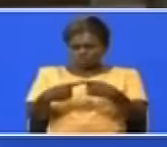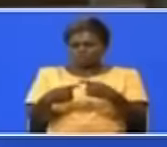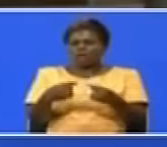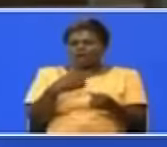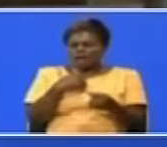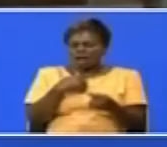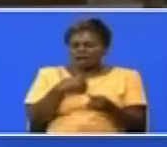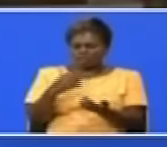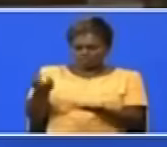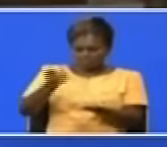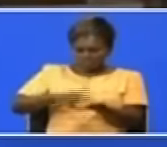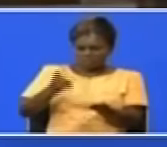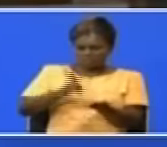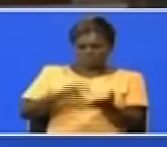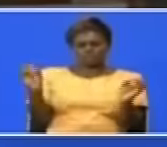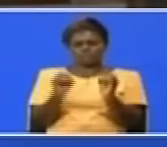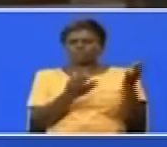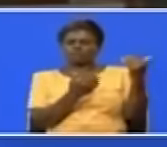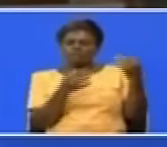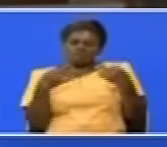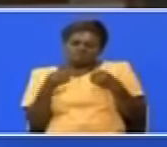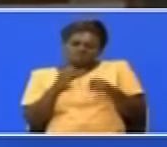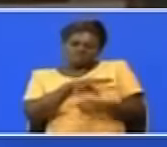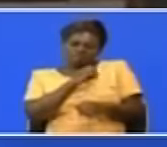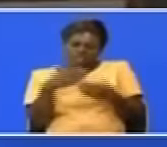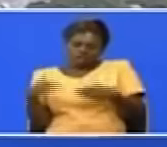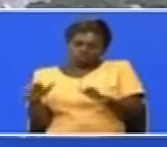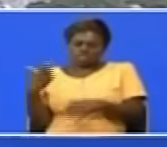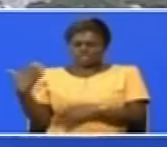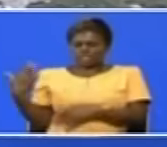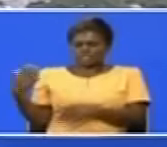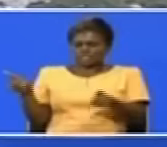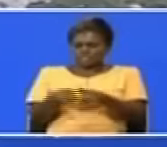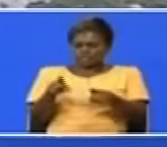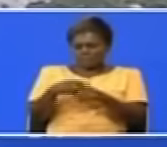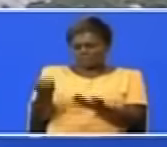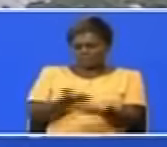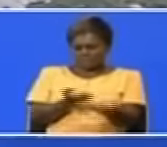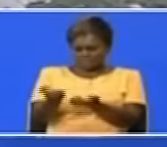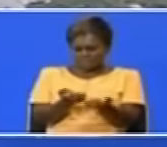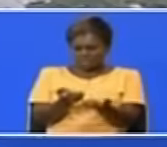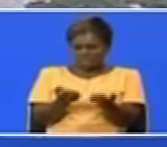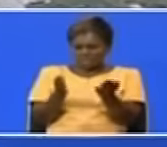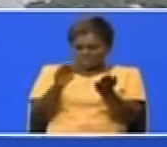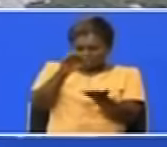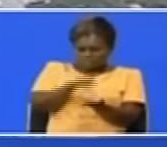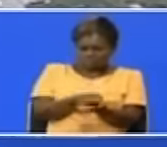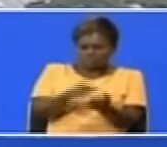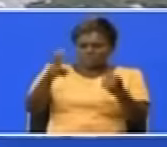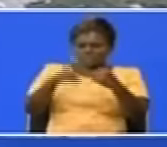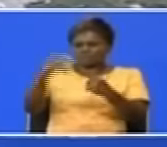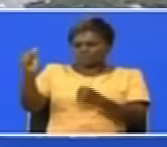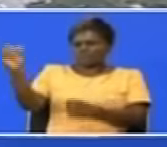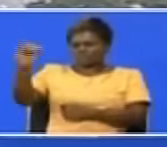not been subscribed to with optimism for fear of losing their property. Sales uptake, however, have fallen by 75%